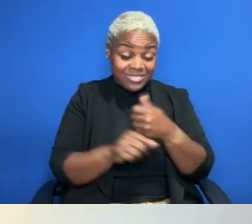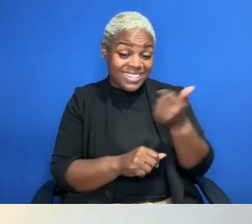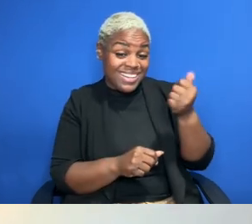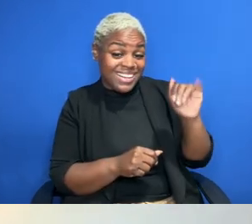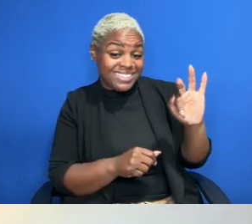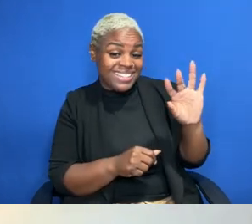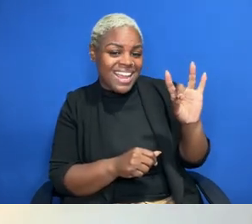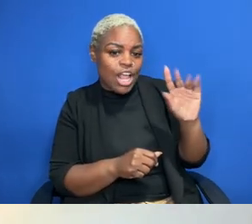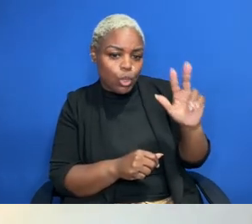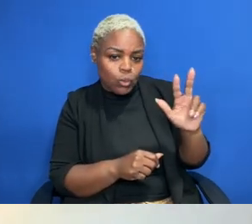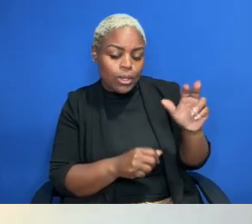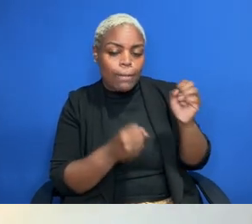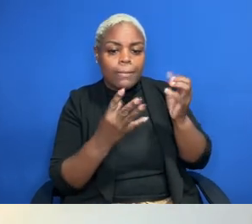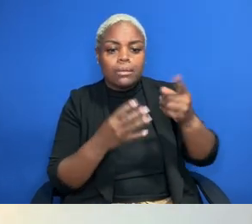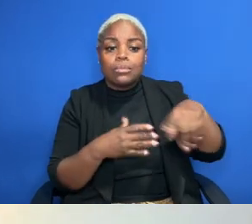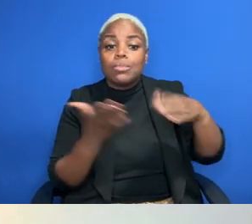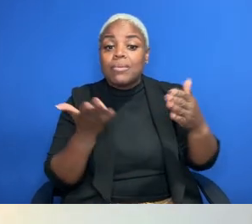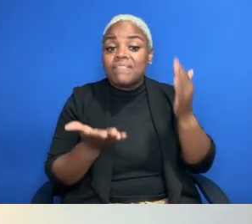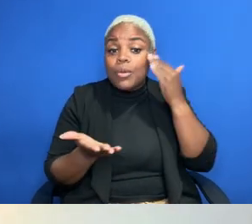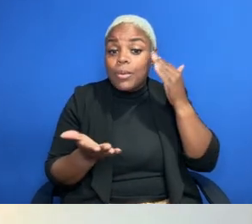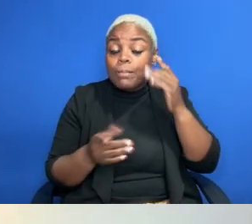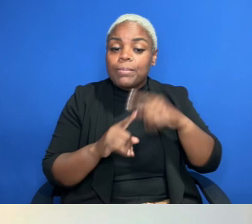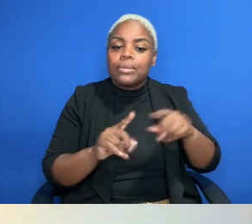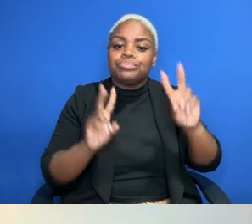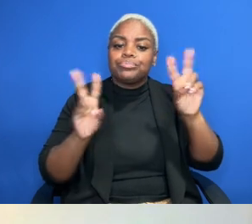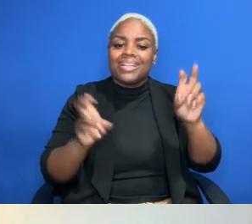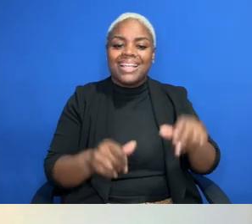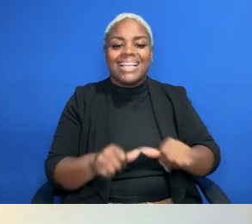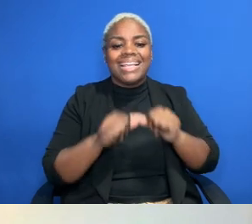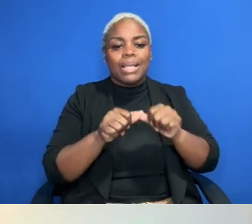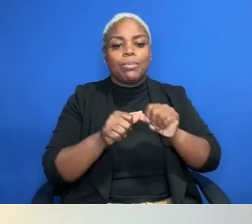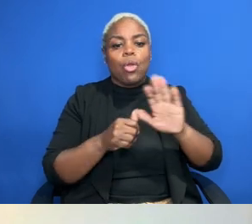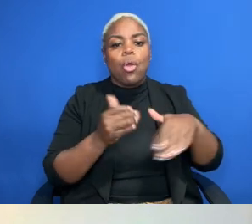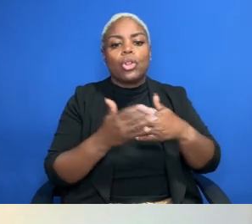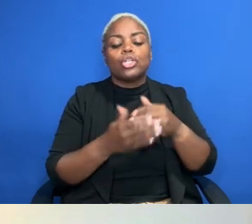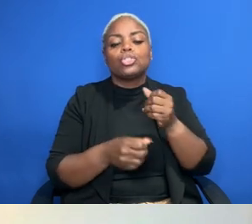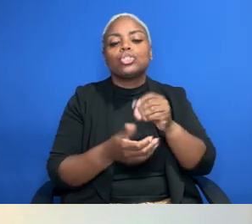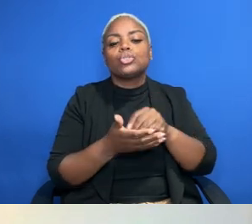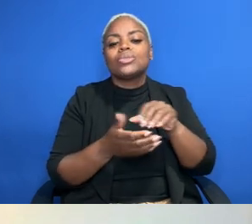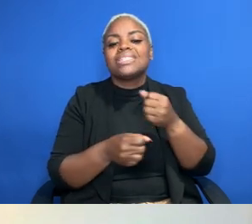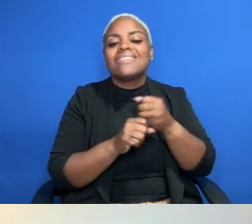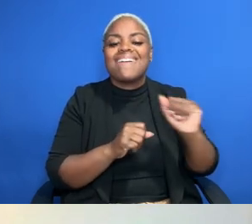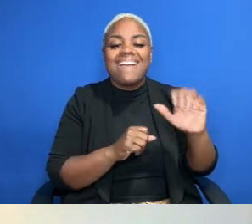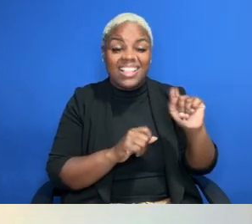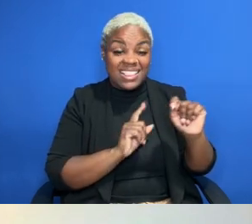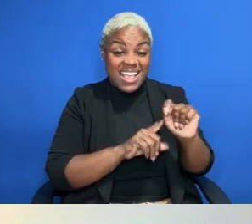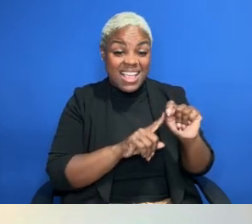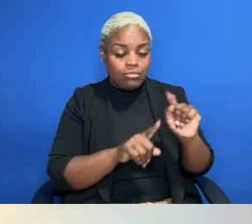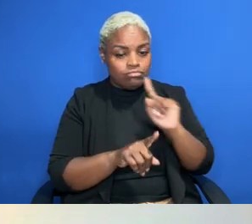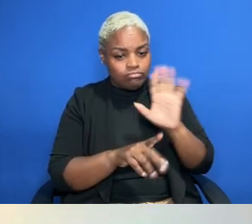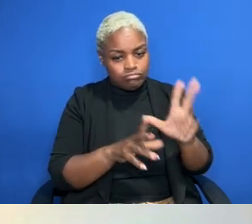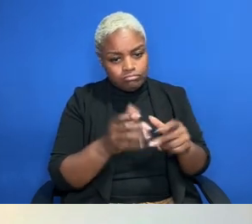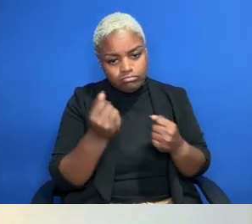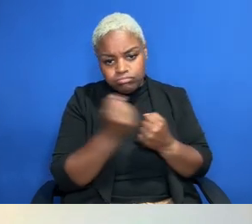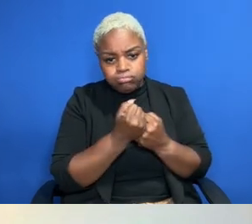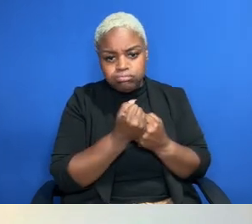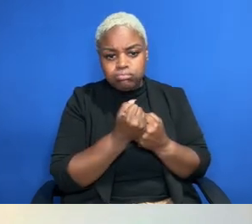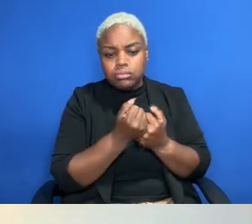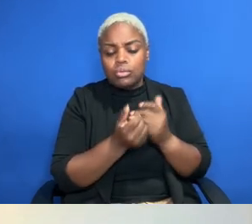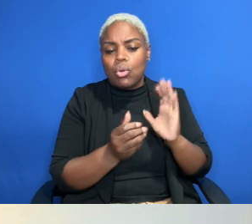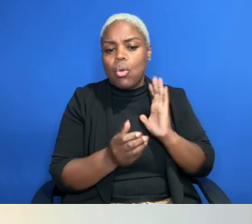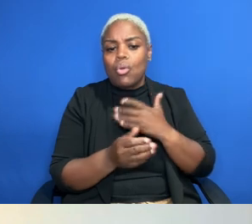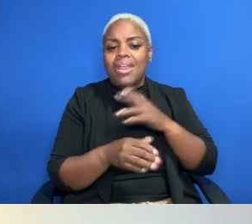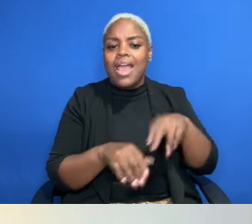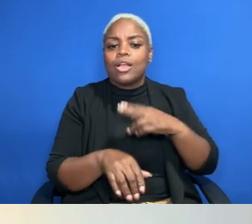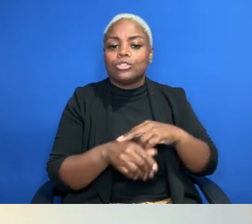been reintroduced in 1983, which many of you are probably familiar with, the Keeping All Students Safe Act, which we've been very supportive of, and I